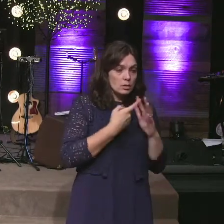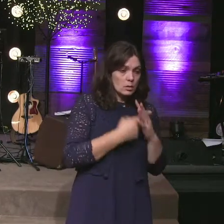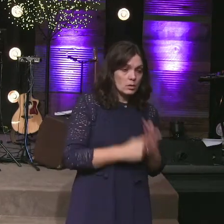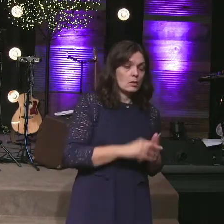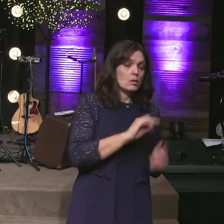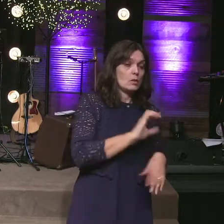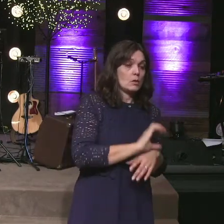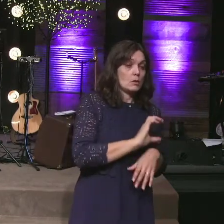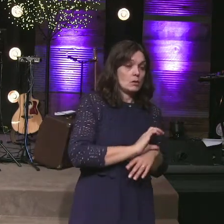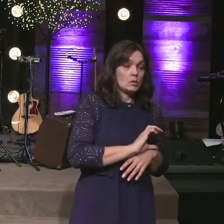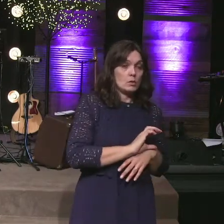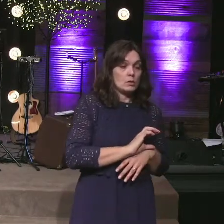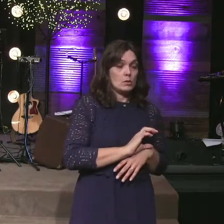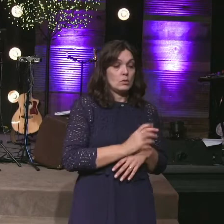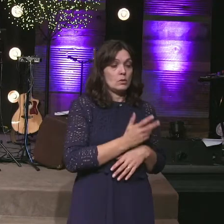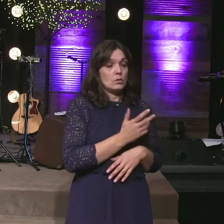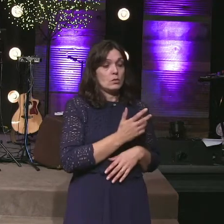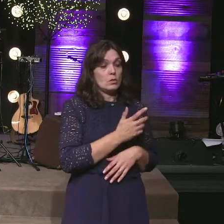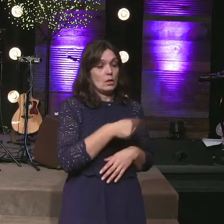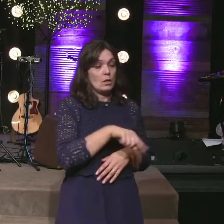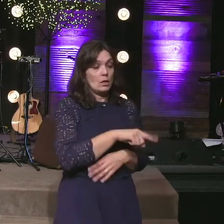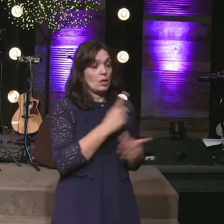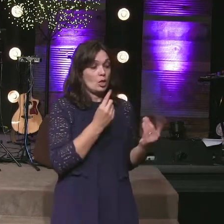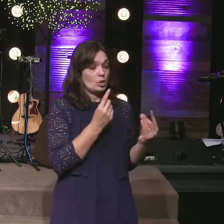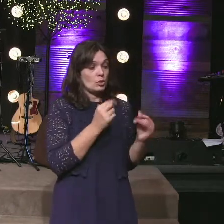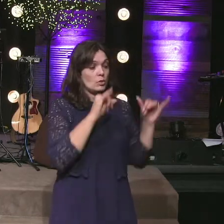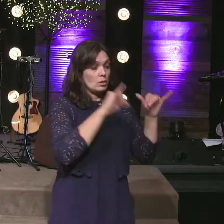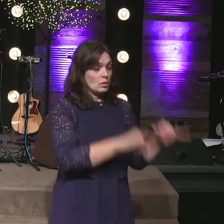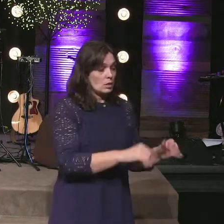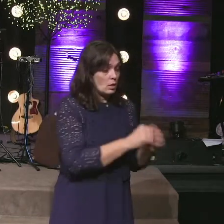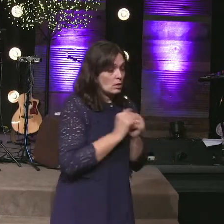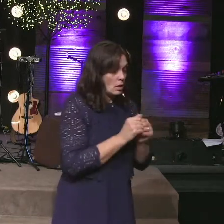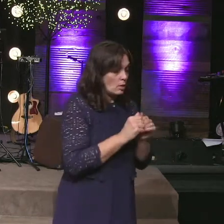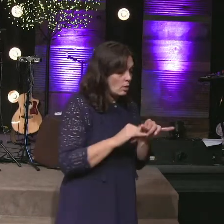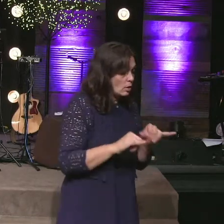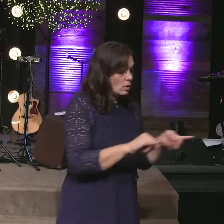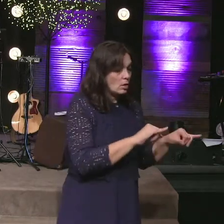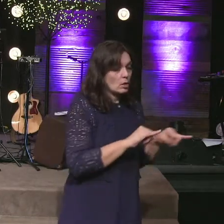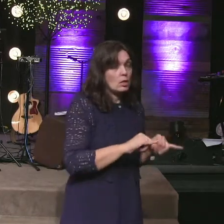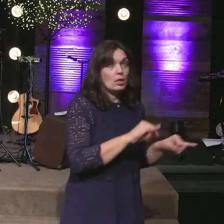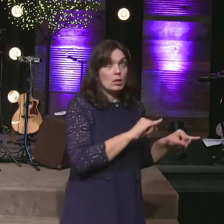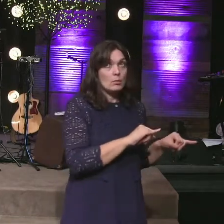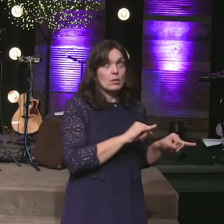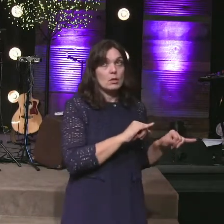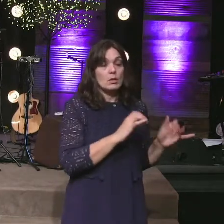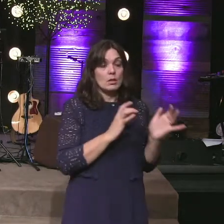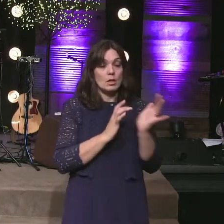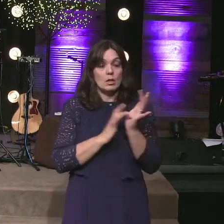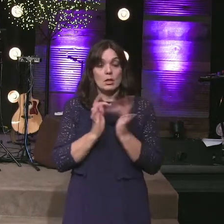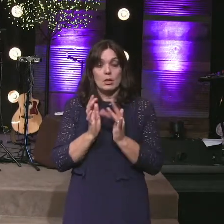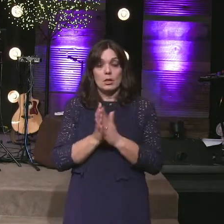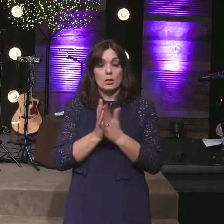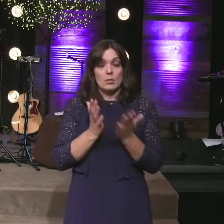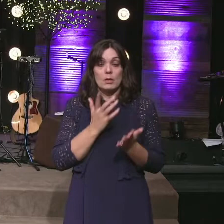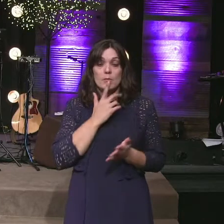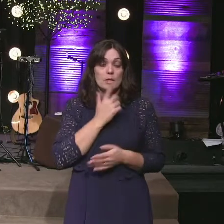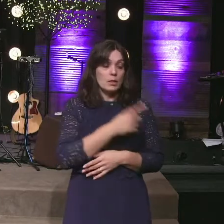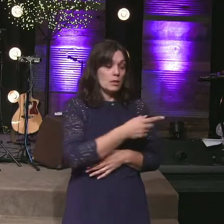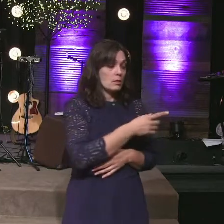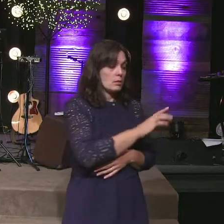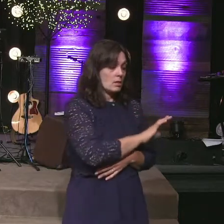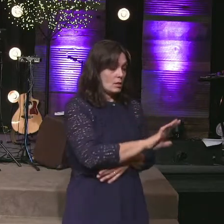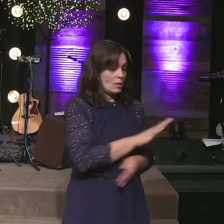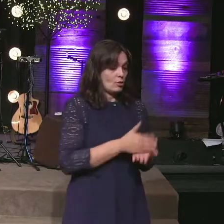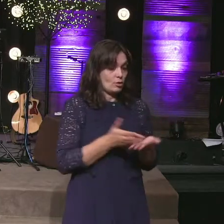they all stayed together and they had everything in common. The Bible says that they sold their possessions. If they